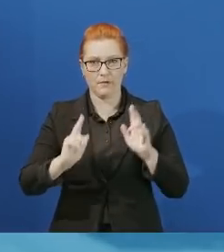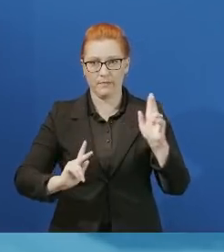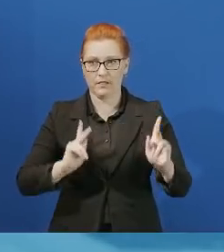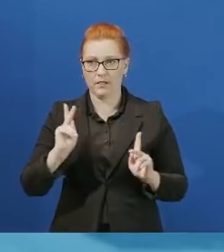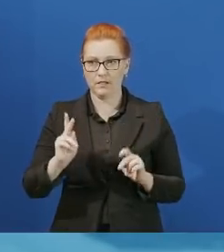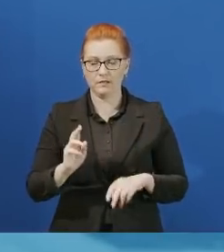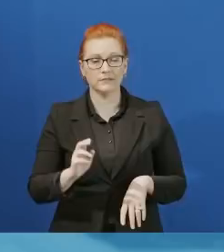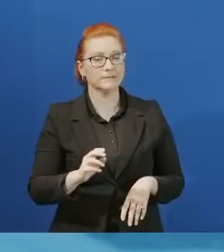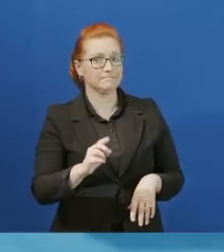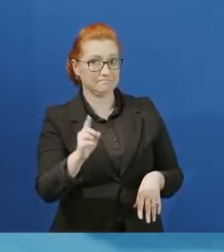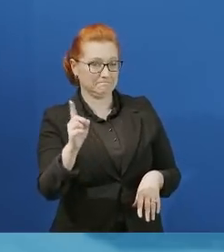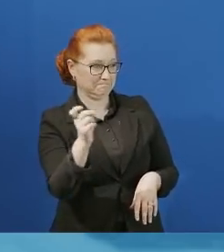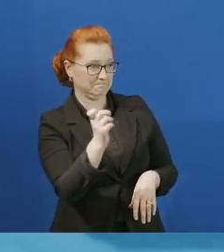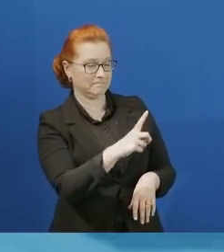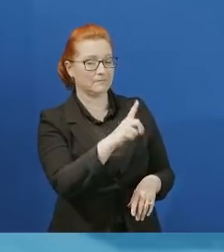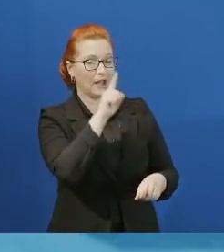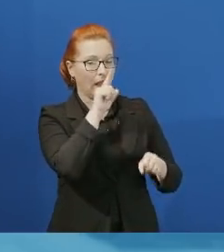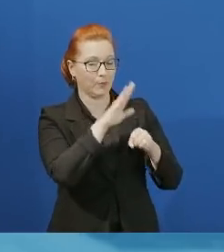sir.